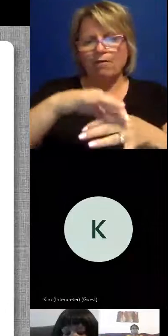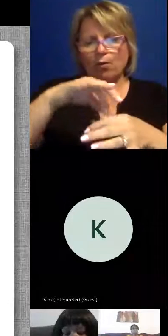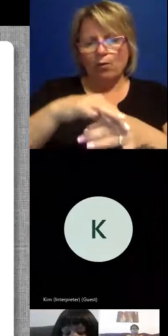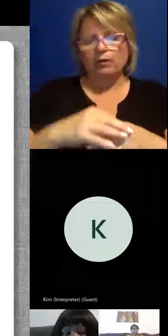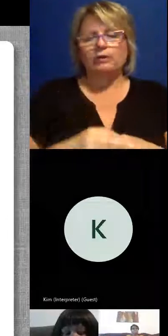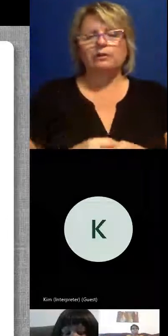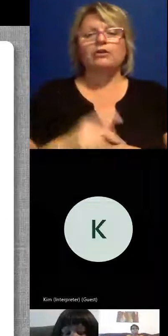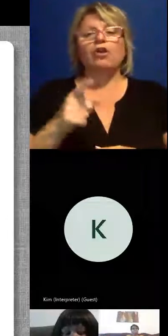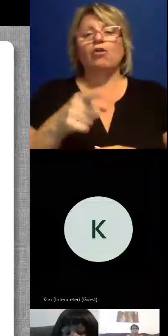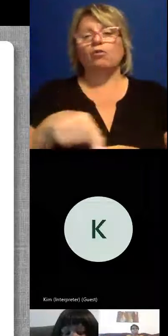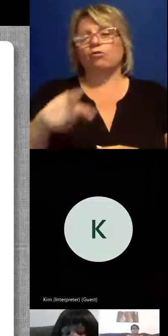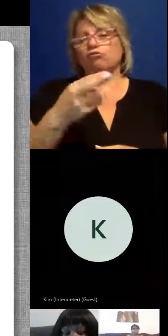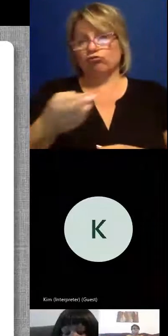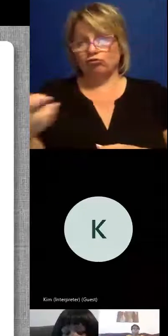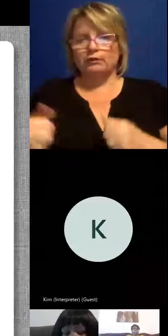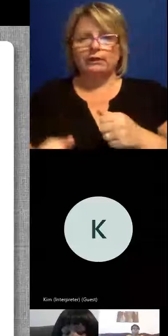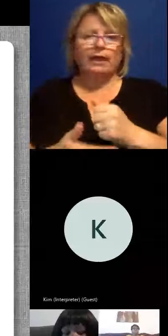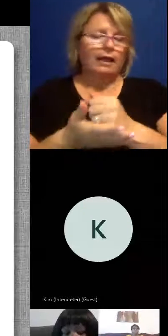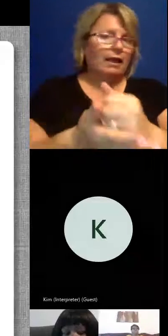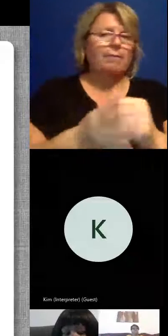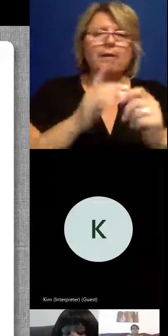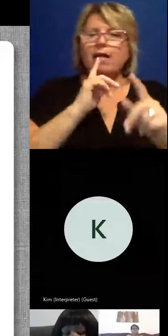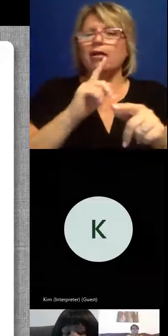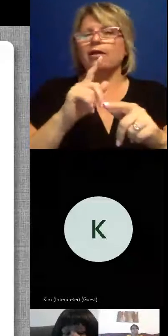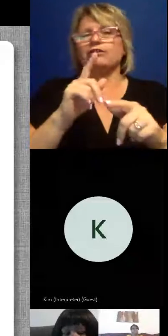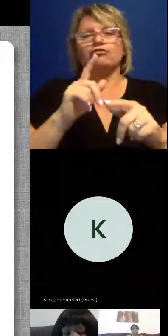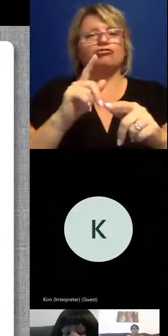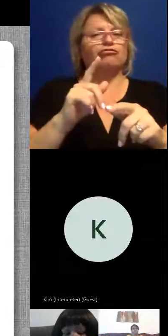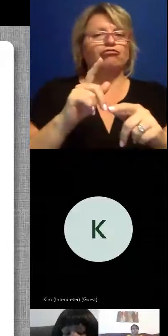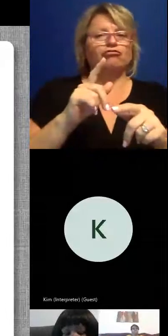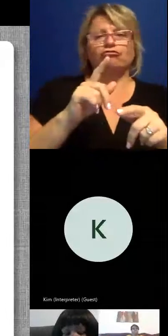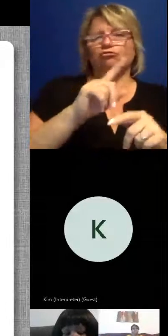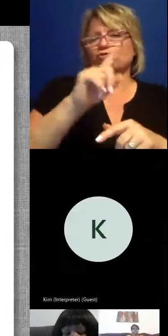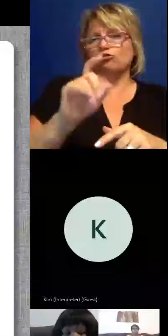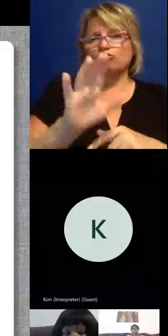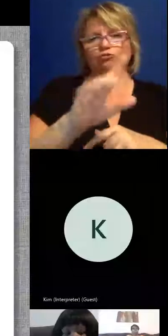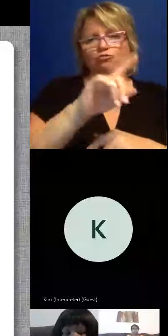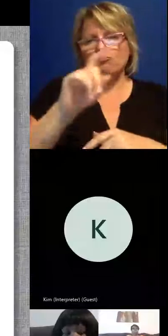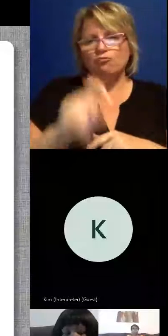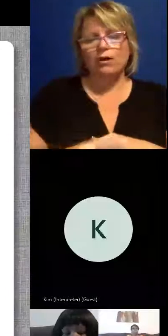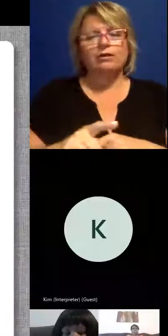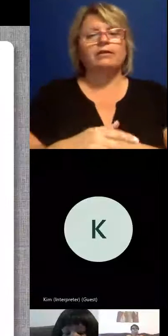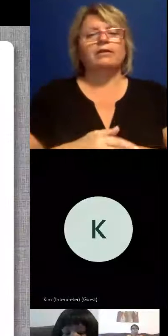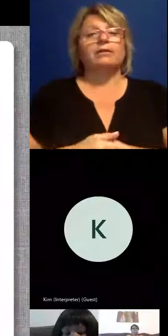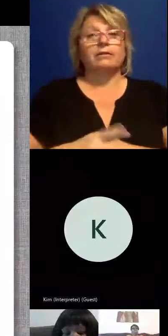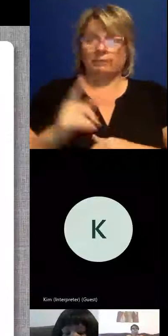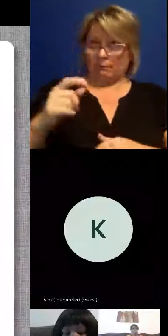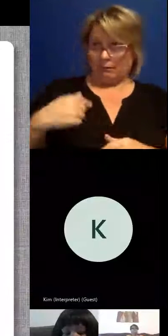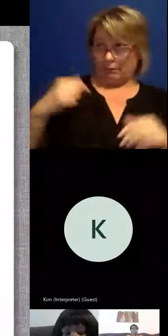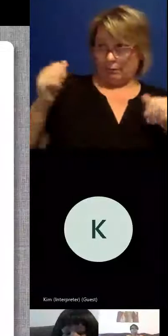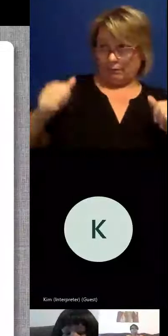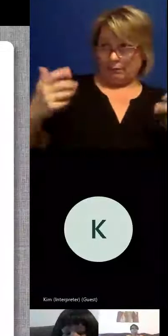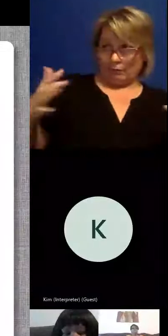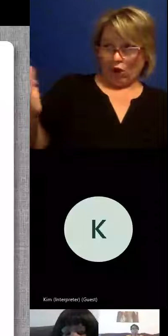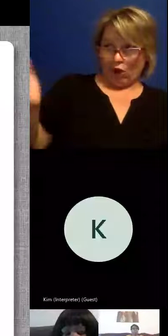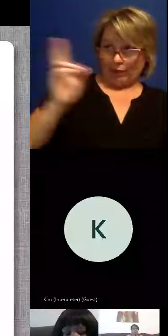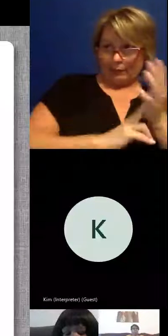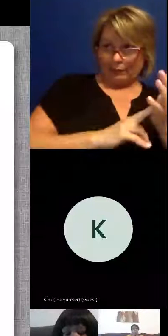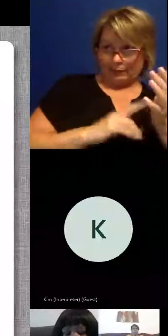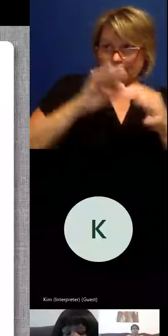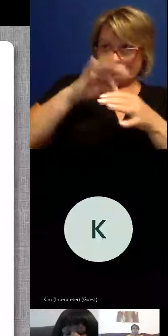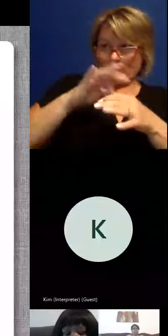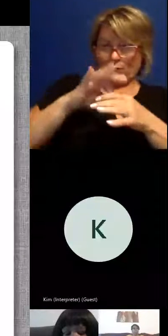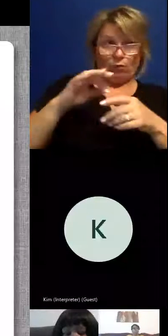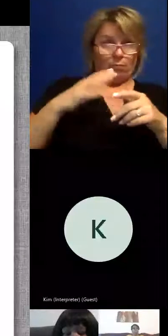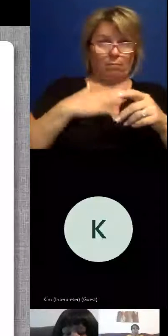These resources can help answer individualized questions like, am I actually registered to vote at my